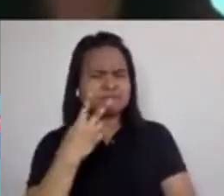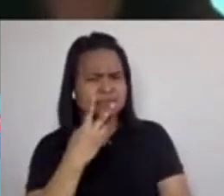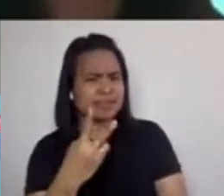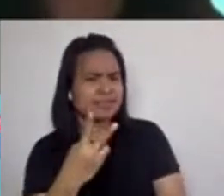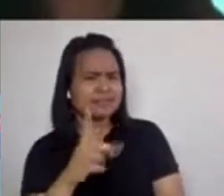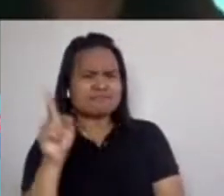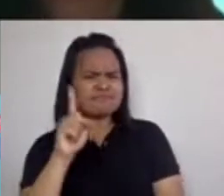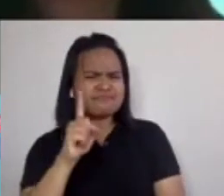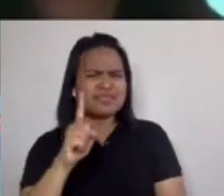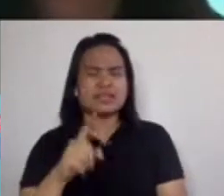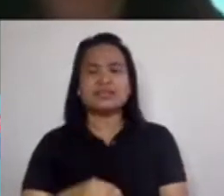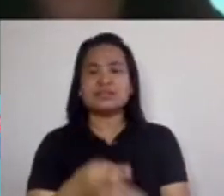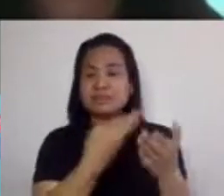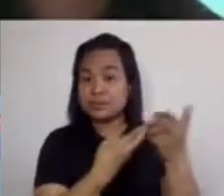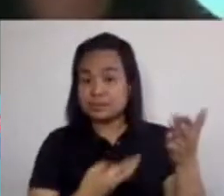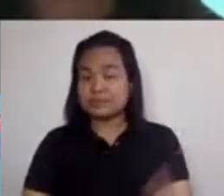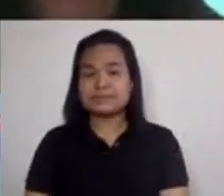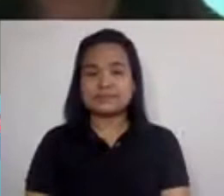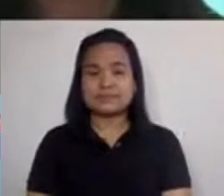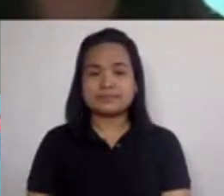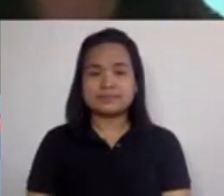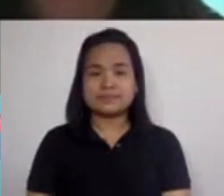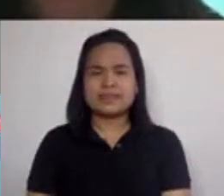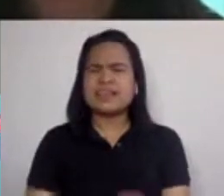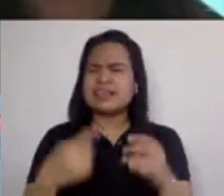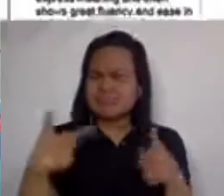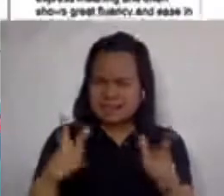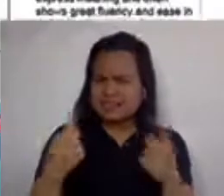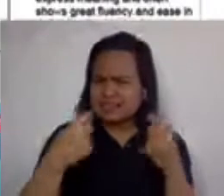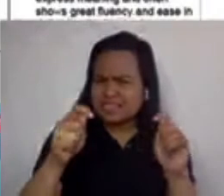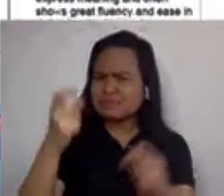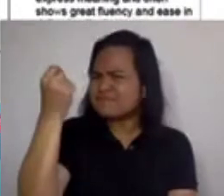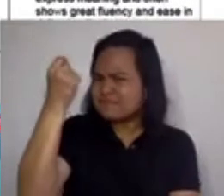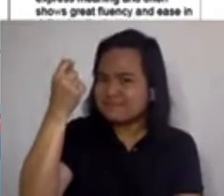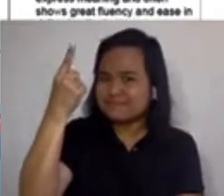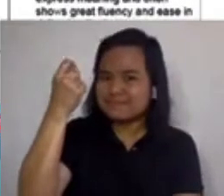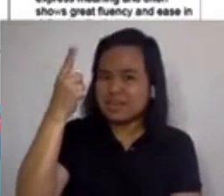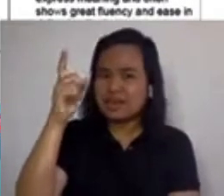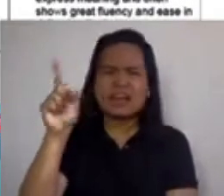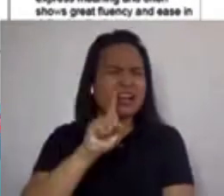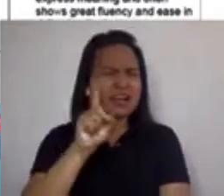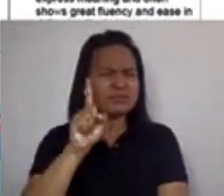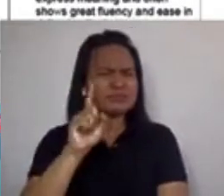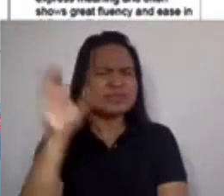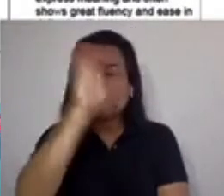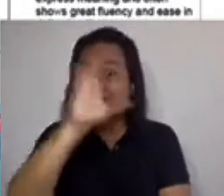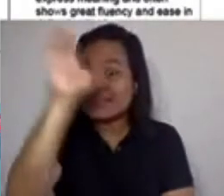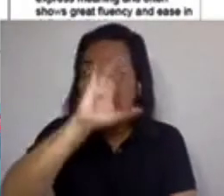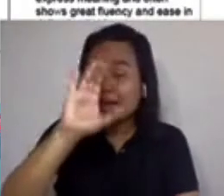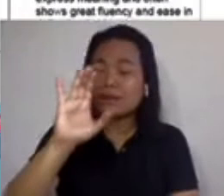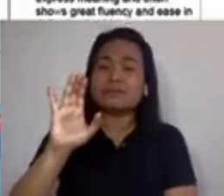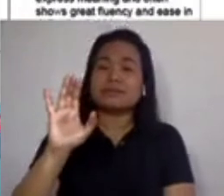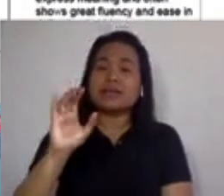again and try to understand what it is that we are looking for when we say that the teacher should